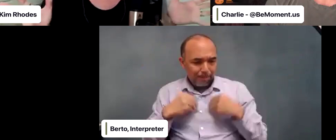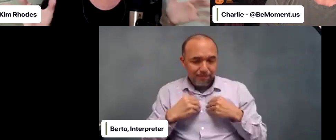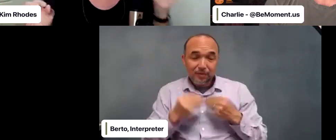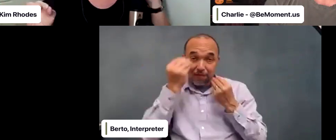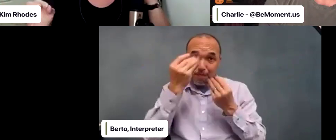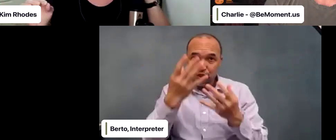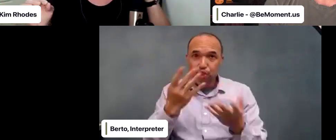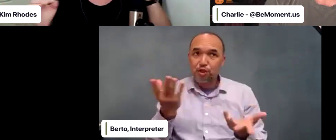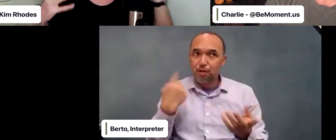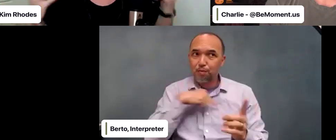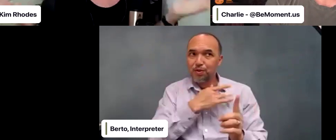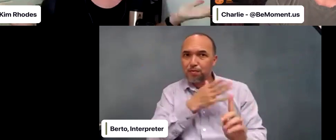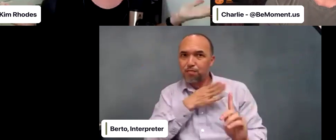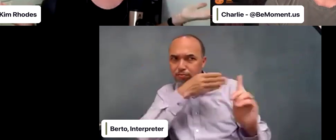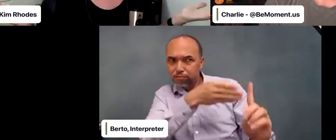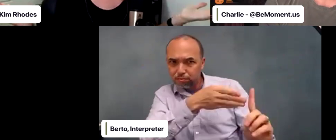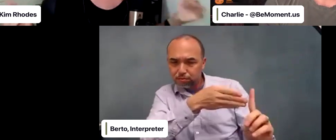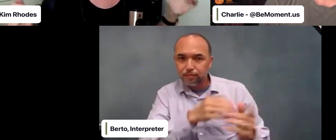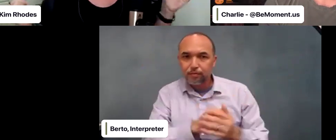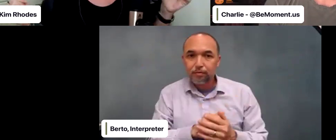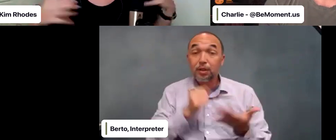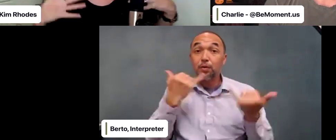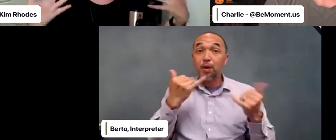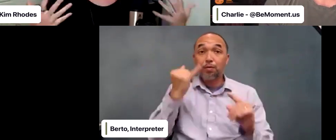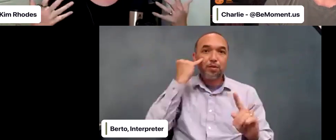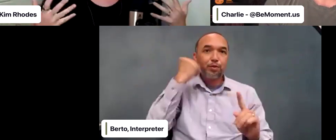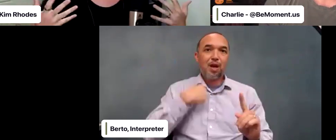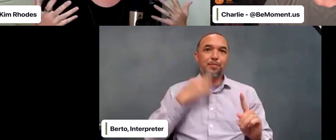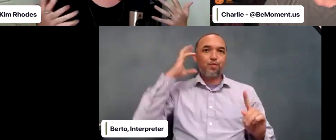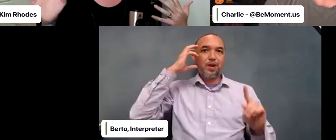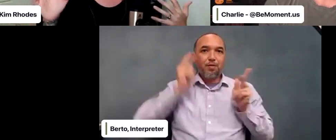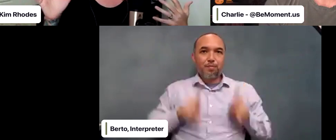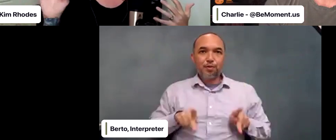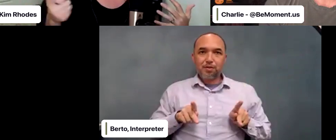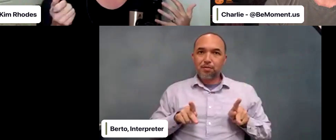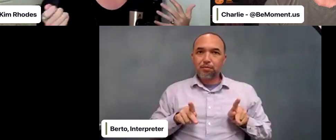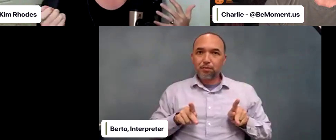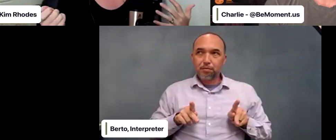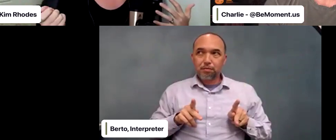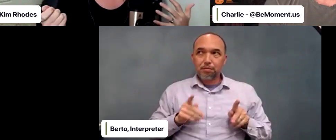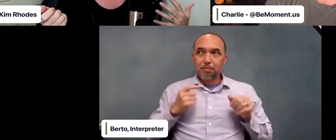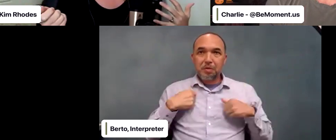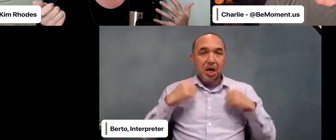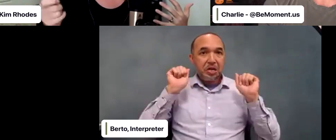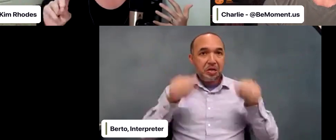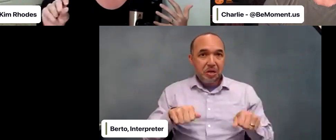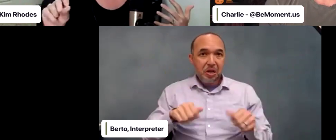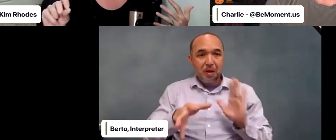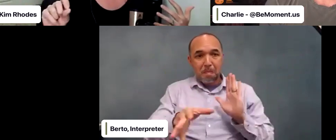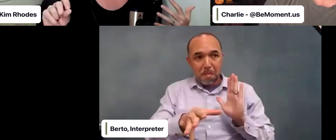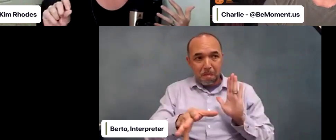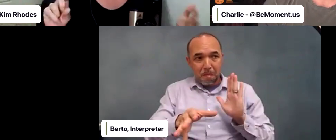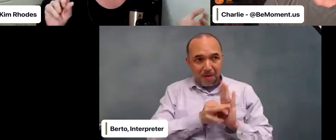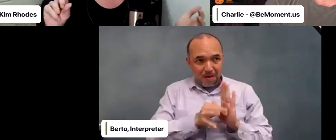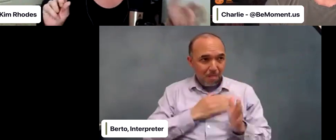with this metaphor, say I'm a radio, I have the choice what volume I put it at, whether I turn it